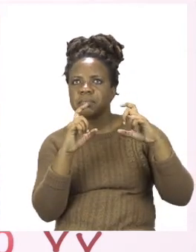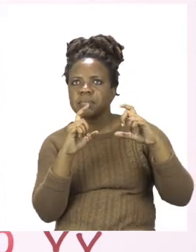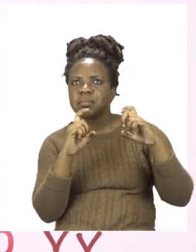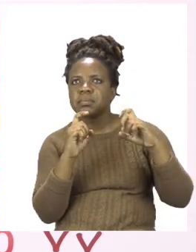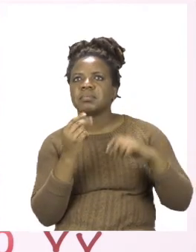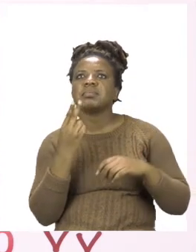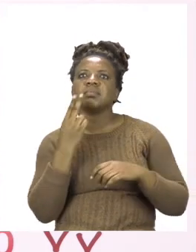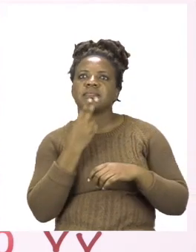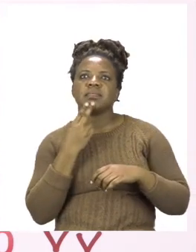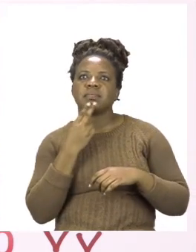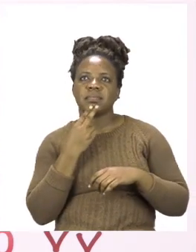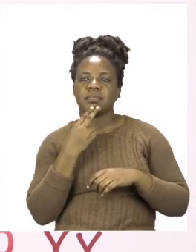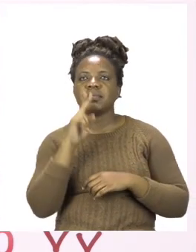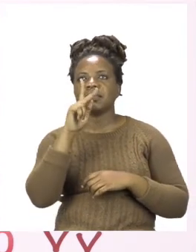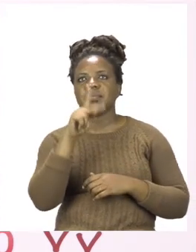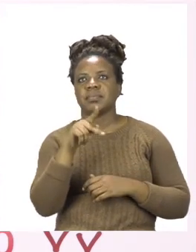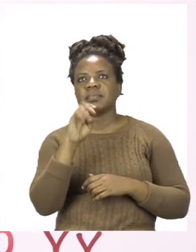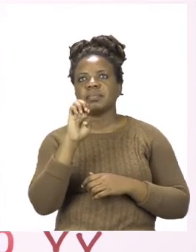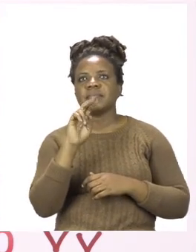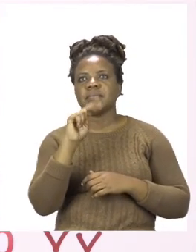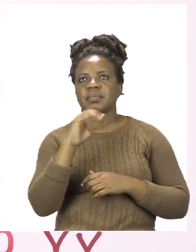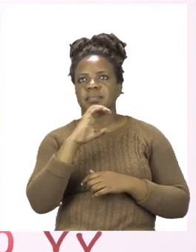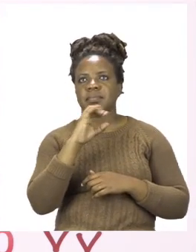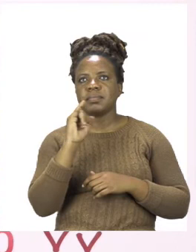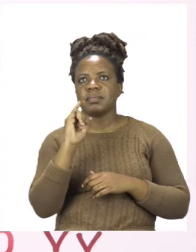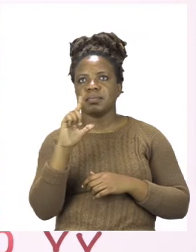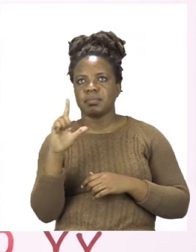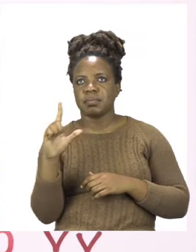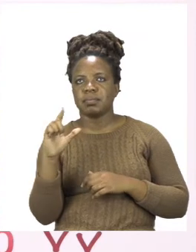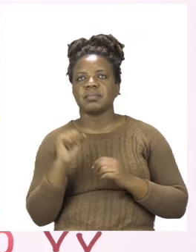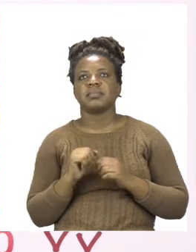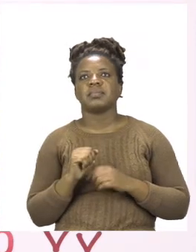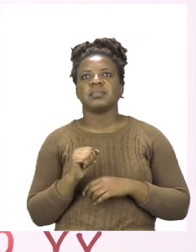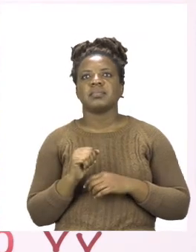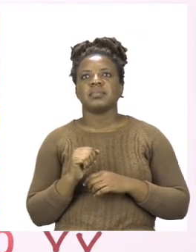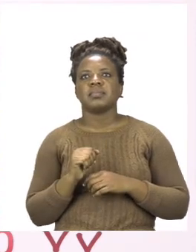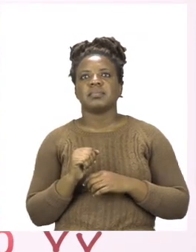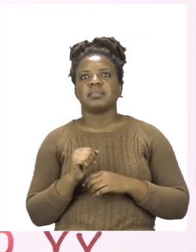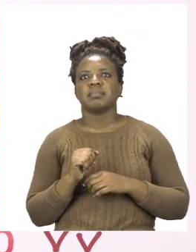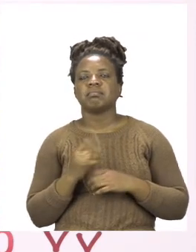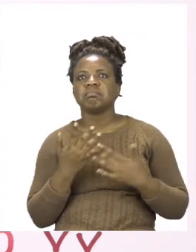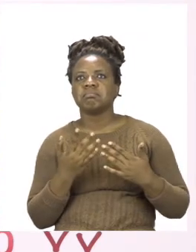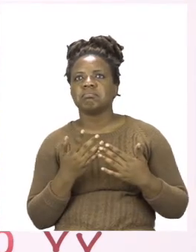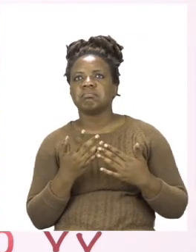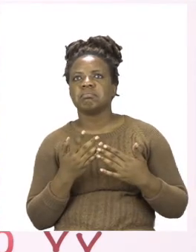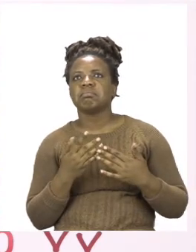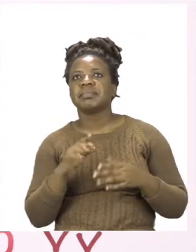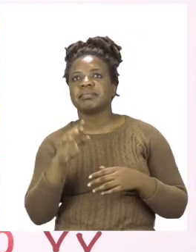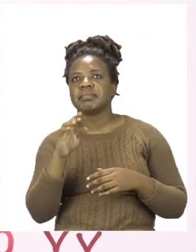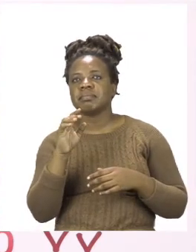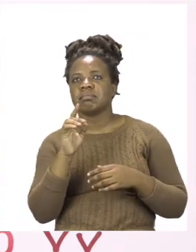net. Now the words are already here and it looks like for this one we are focusing on